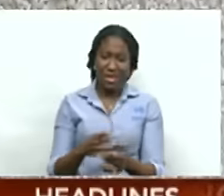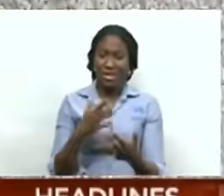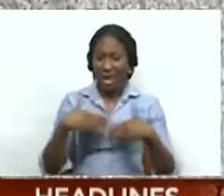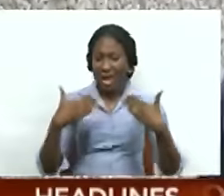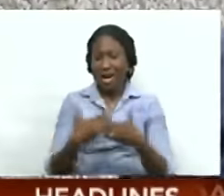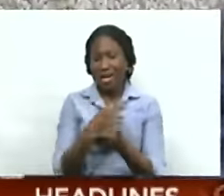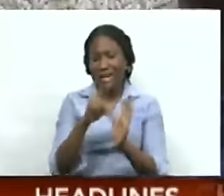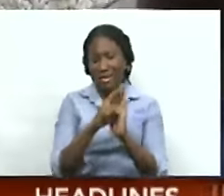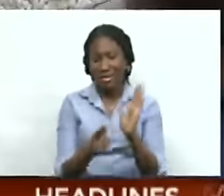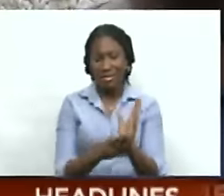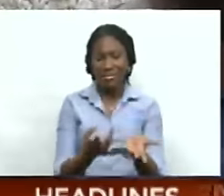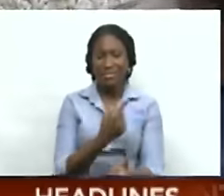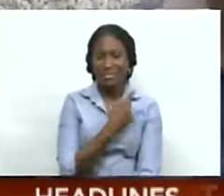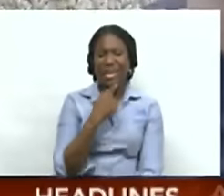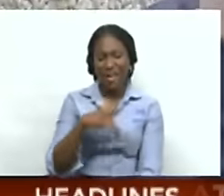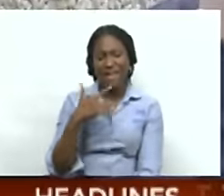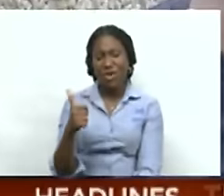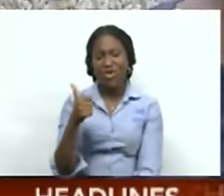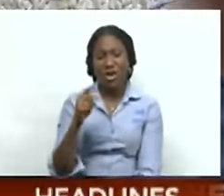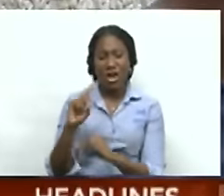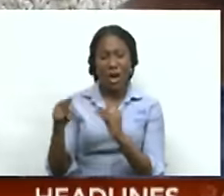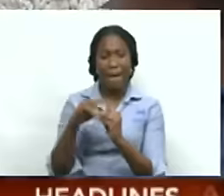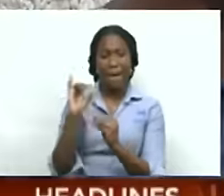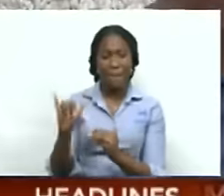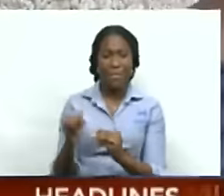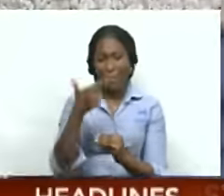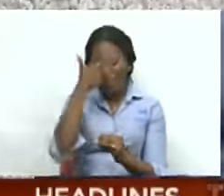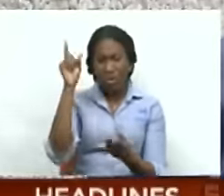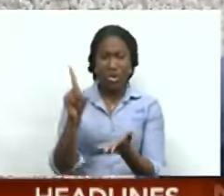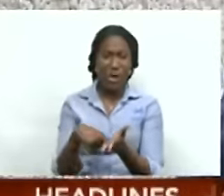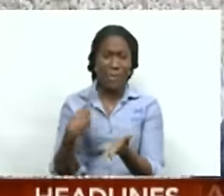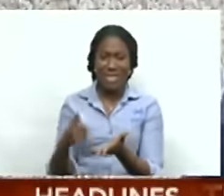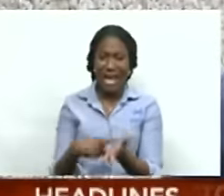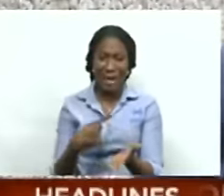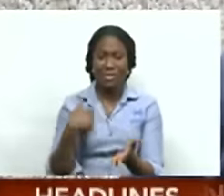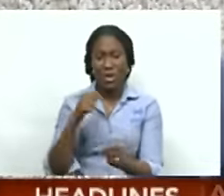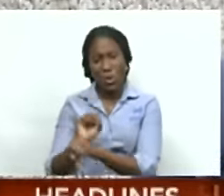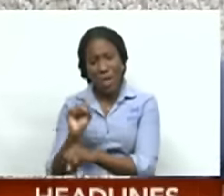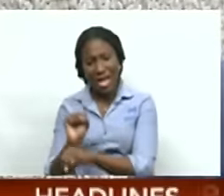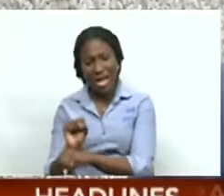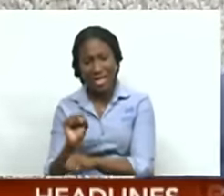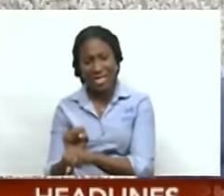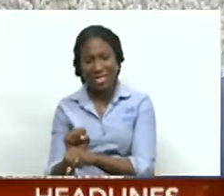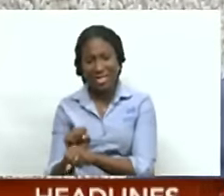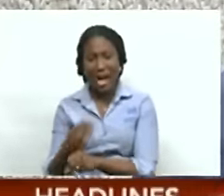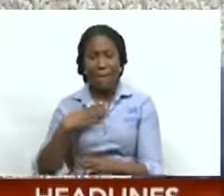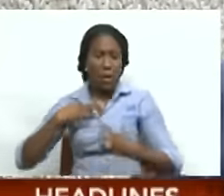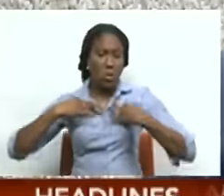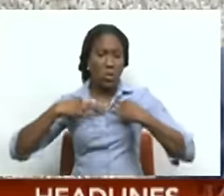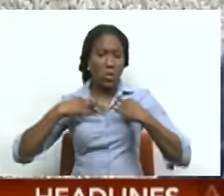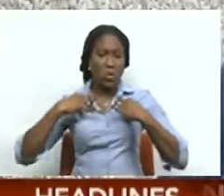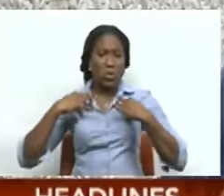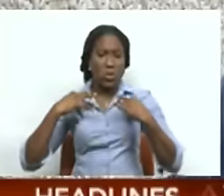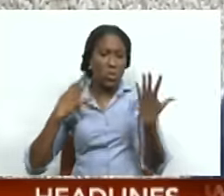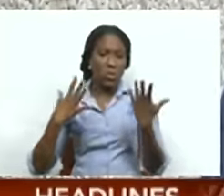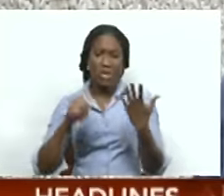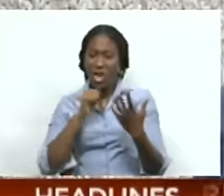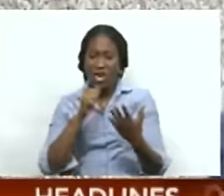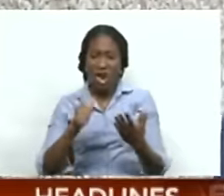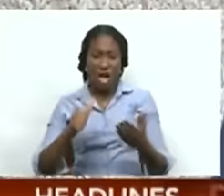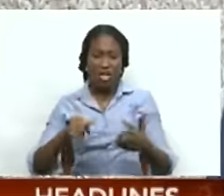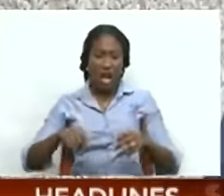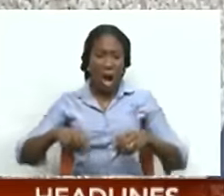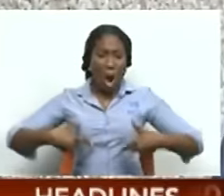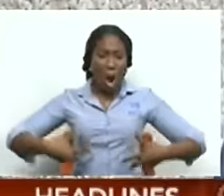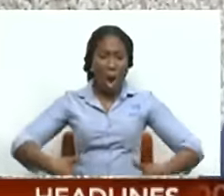because sometimes you're working and you don't have on a long pants and you want to run in there to get something as you're in